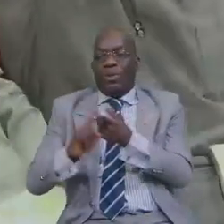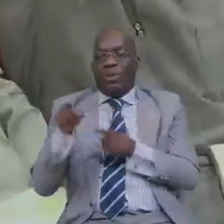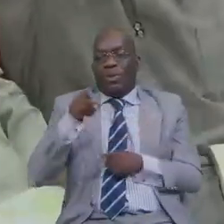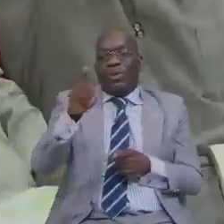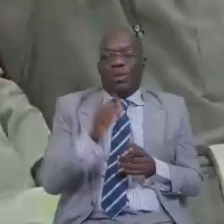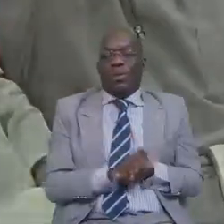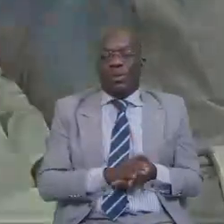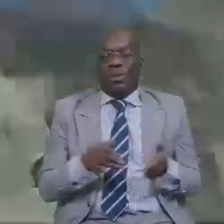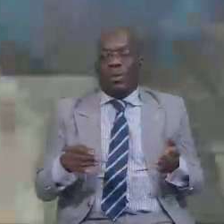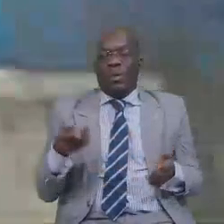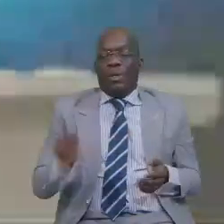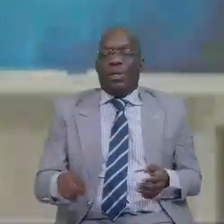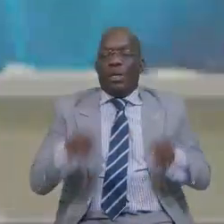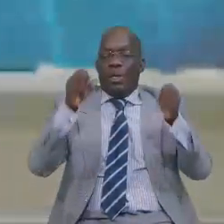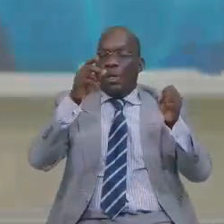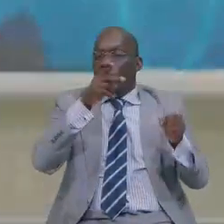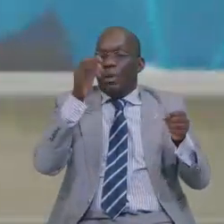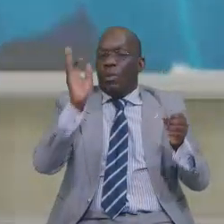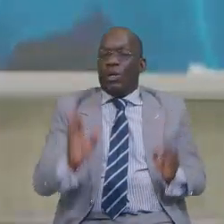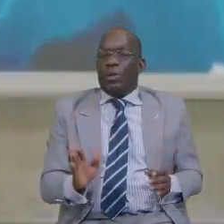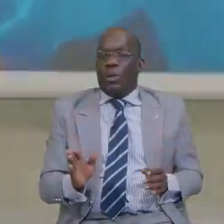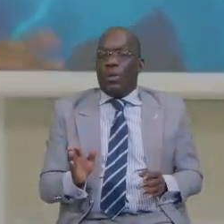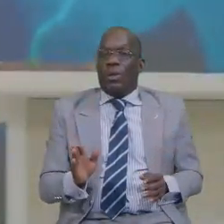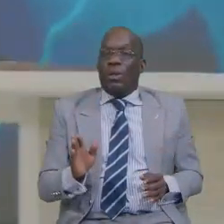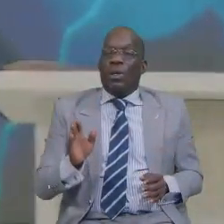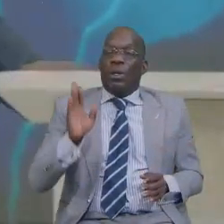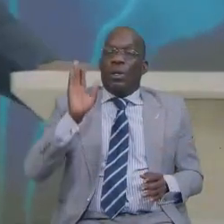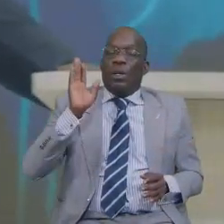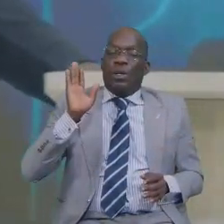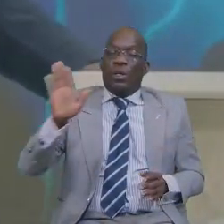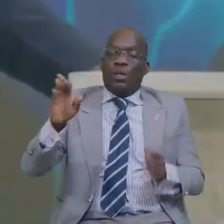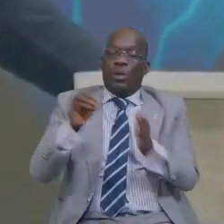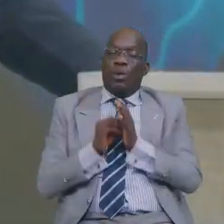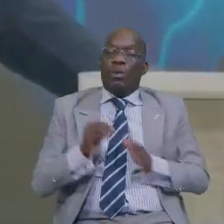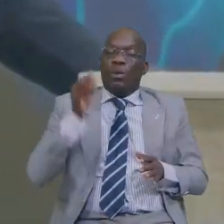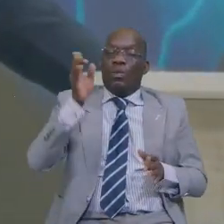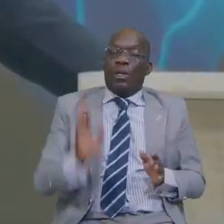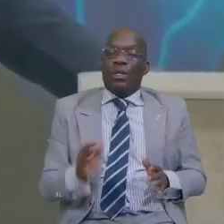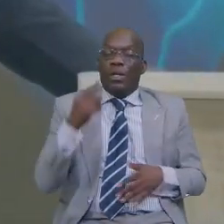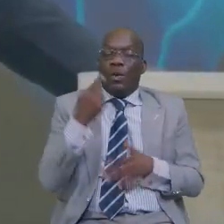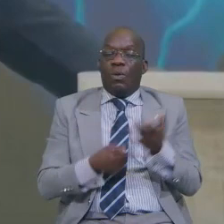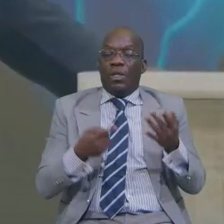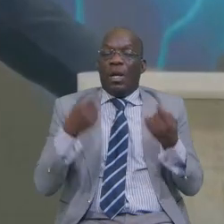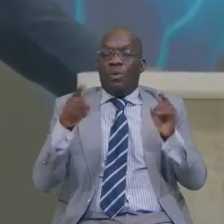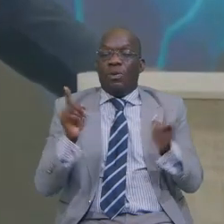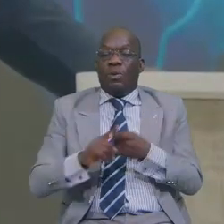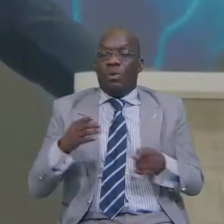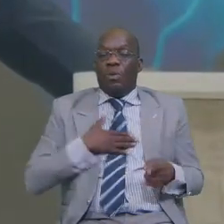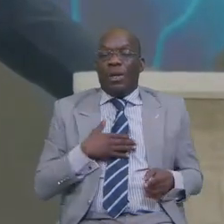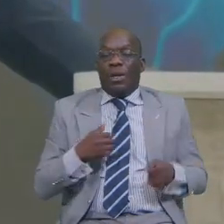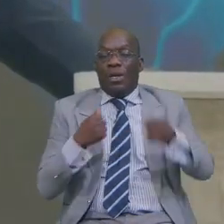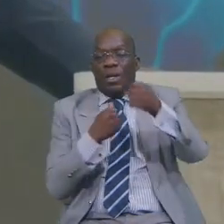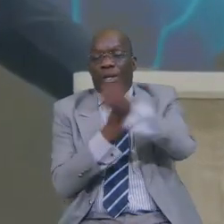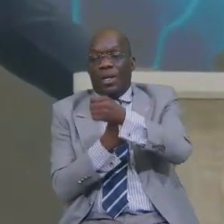The pastor, his own pastor, said, what have you done to my assistant? What am